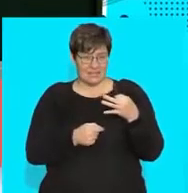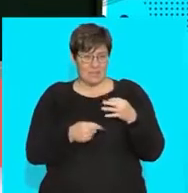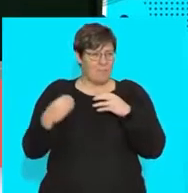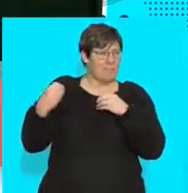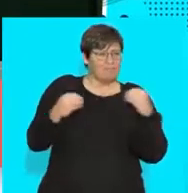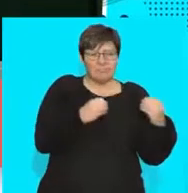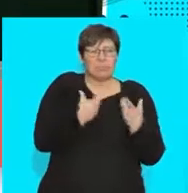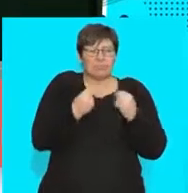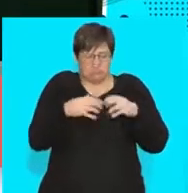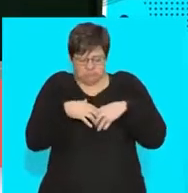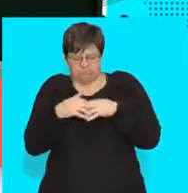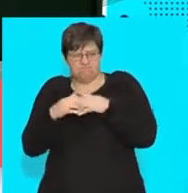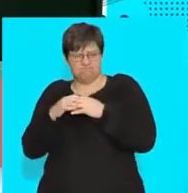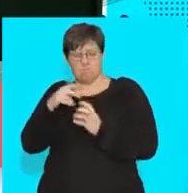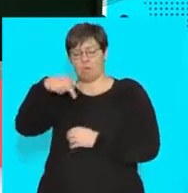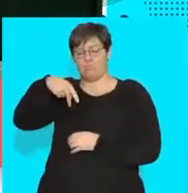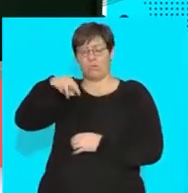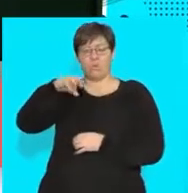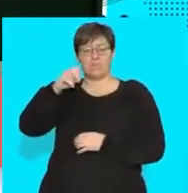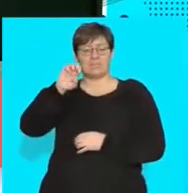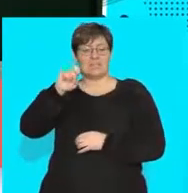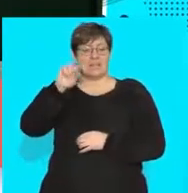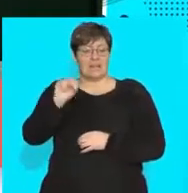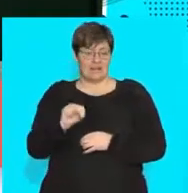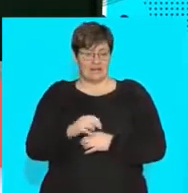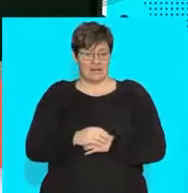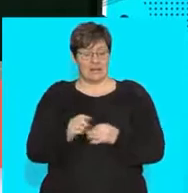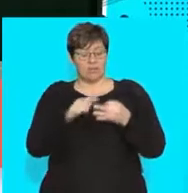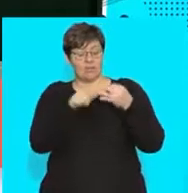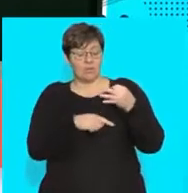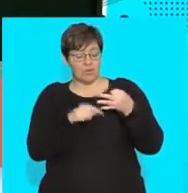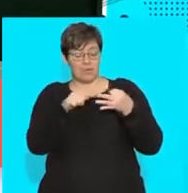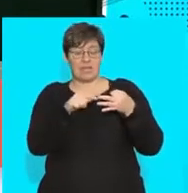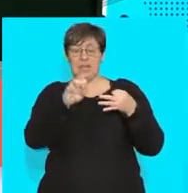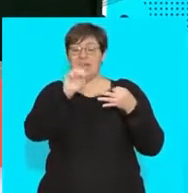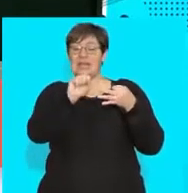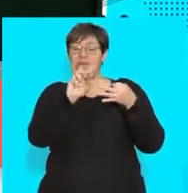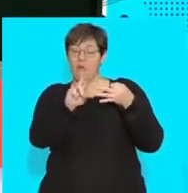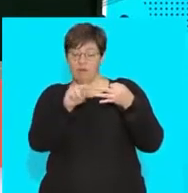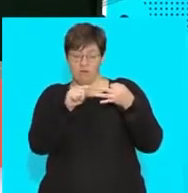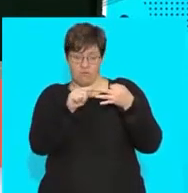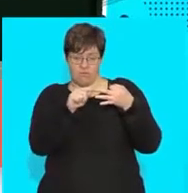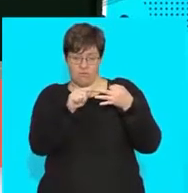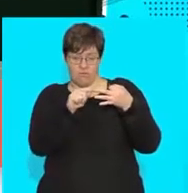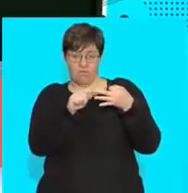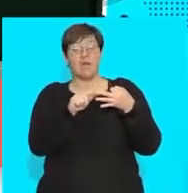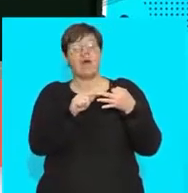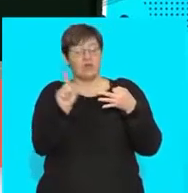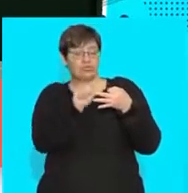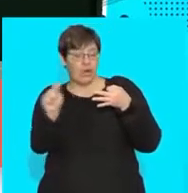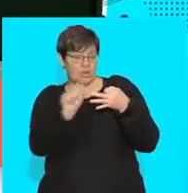are busy with proteins, making of proteins, and those were our endoplasmic reticulum,